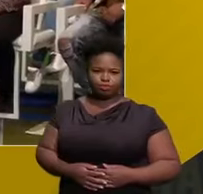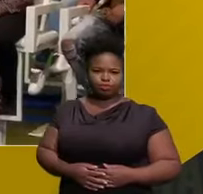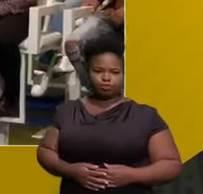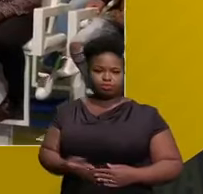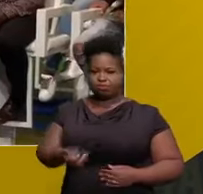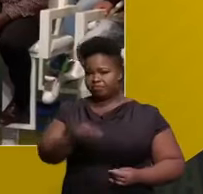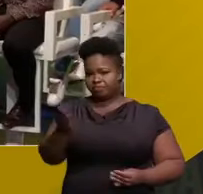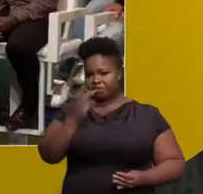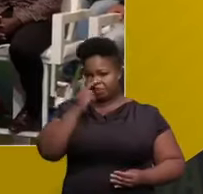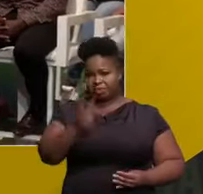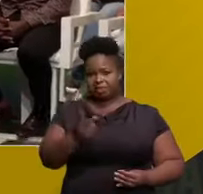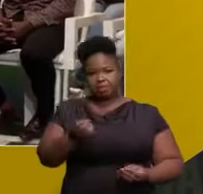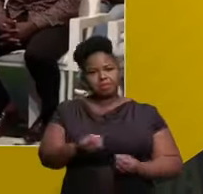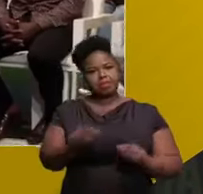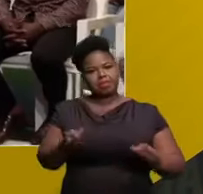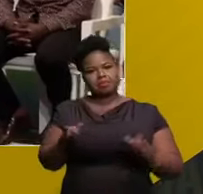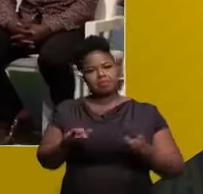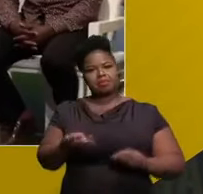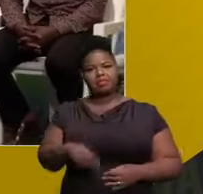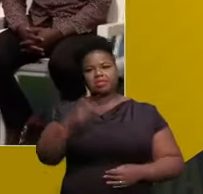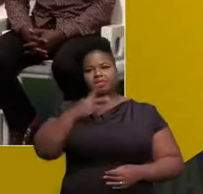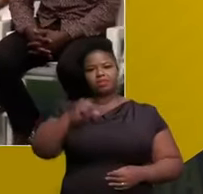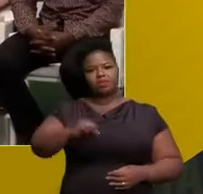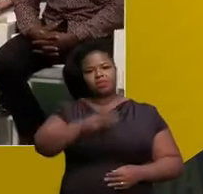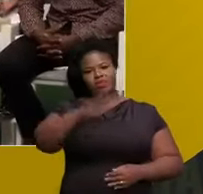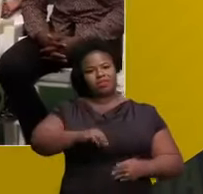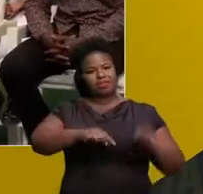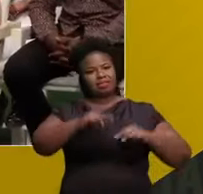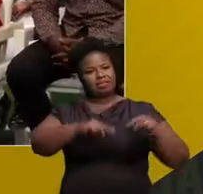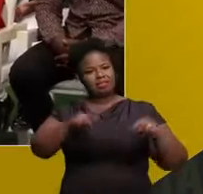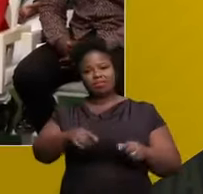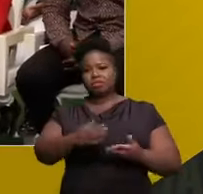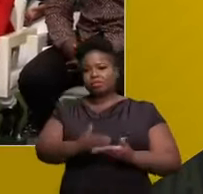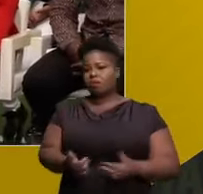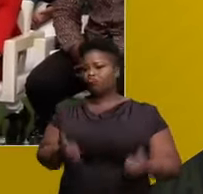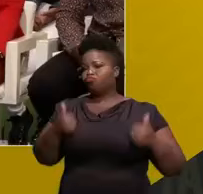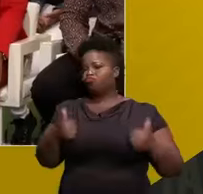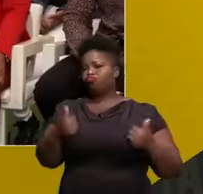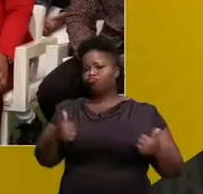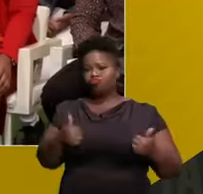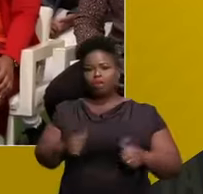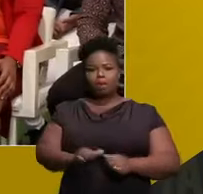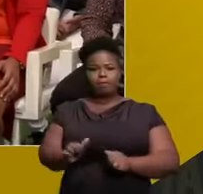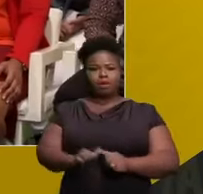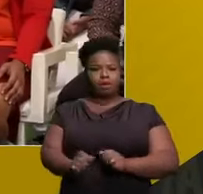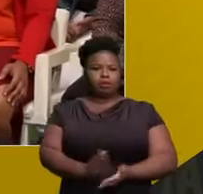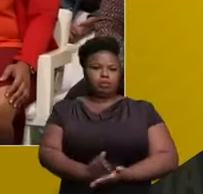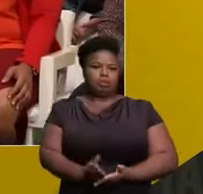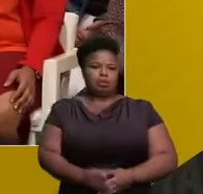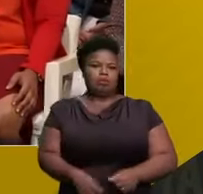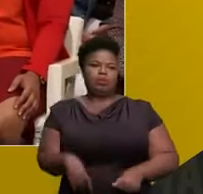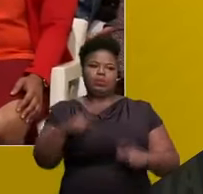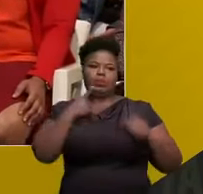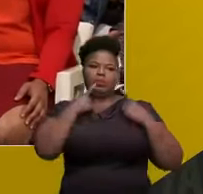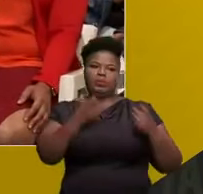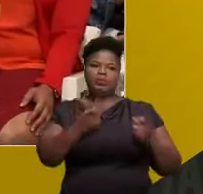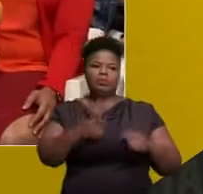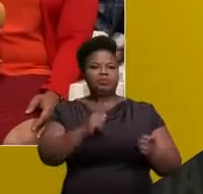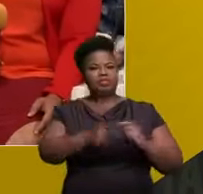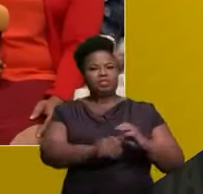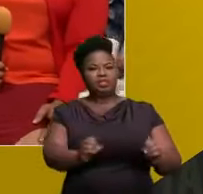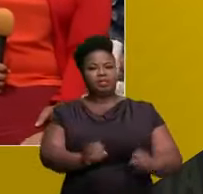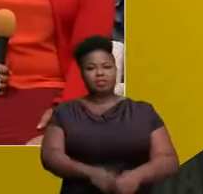Nani nayibonela ukuthi abantu abaningi bayibona uMzansi ngendlela ezingafani. Abanye baya right bese ukuthi sekungconywane, abanye bayakhala bathi izinto zikagashintshi.